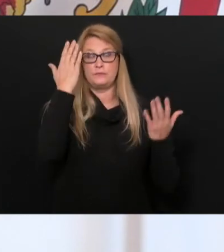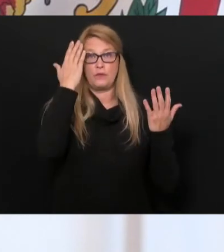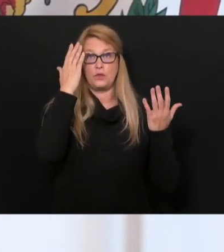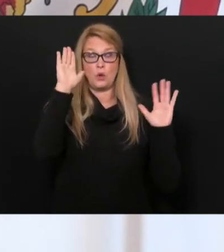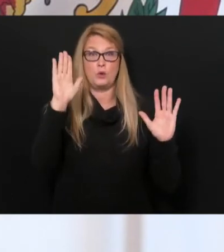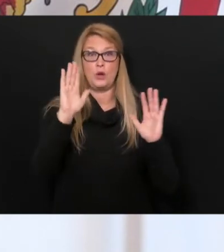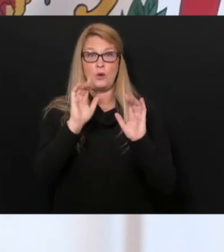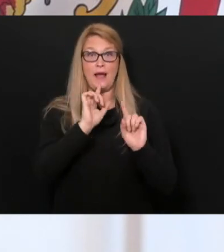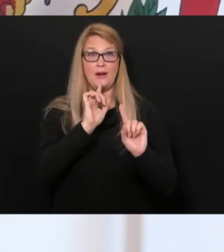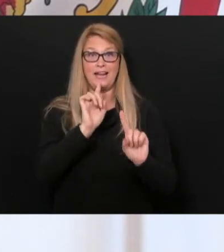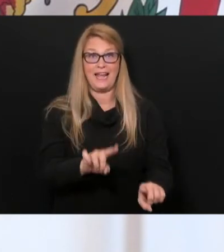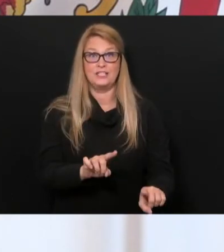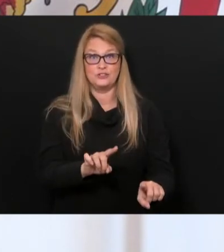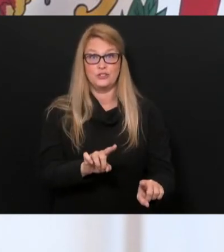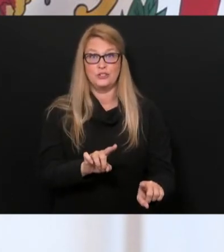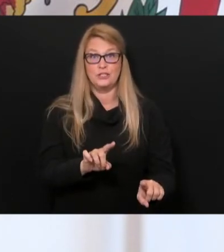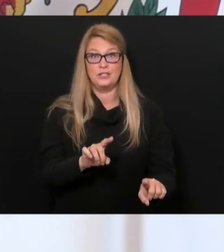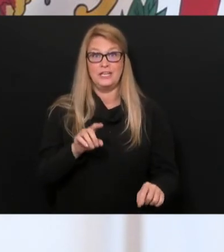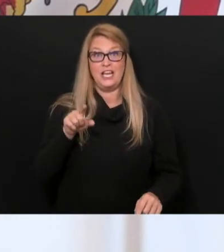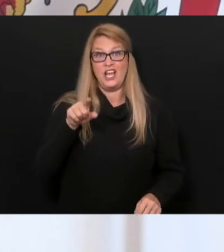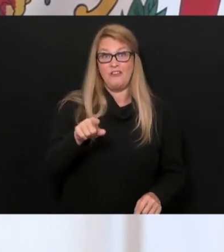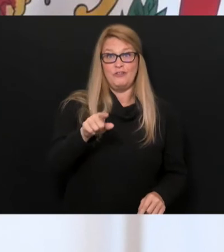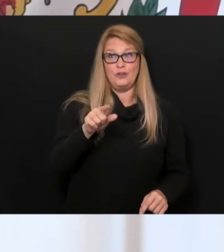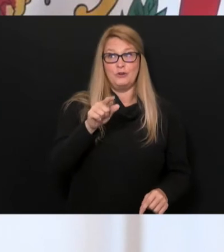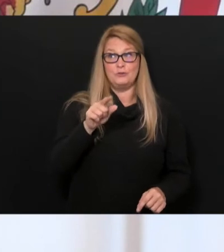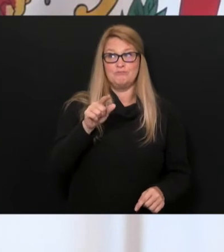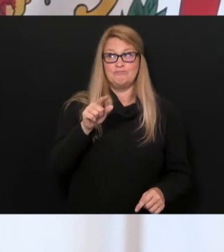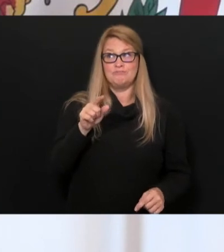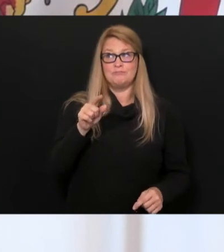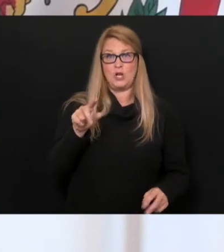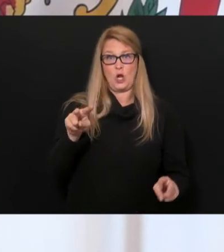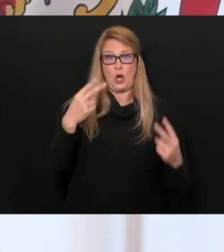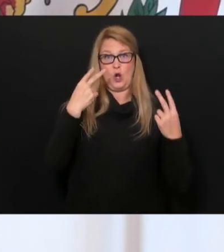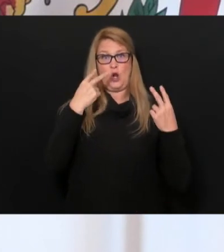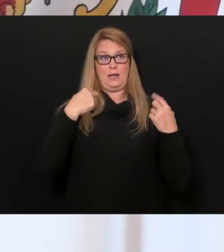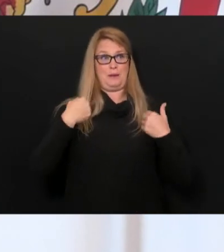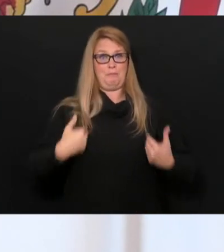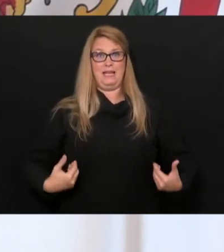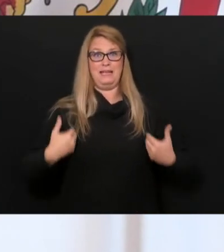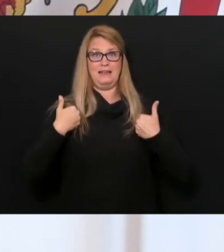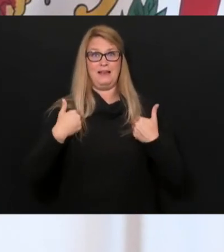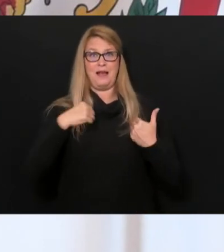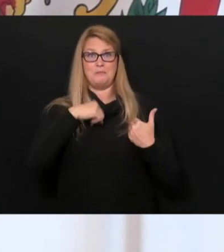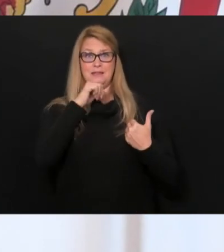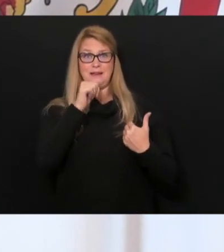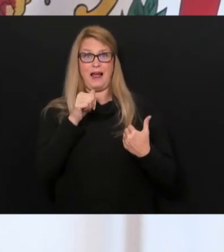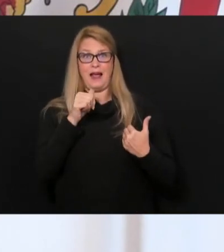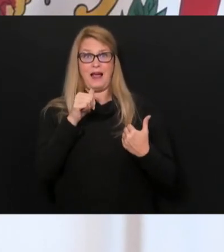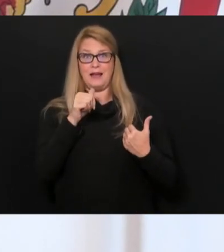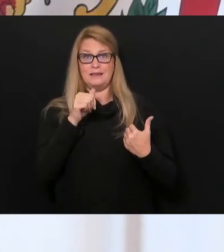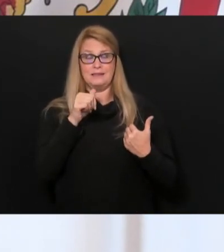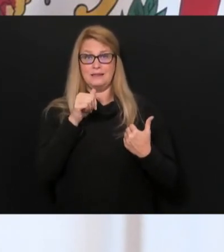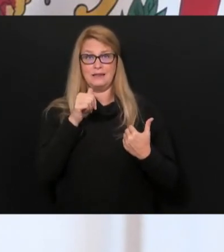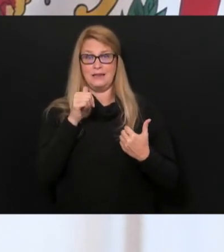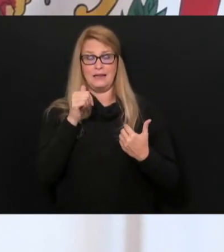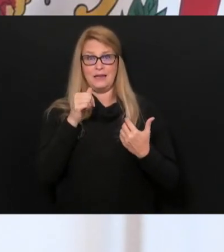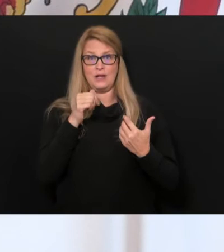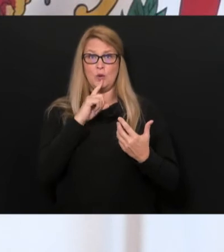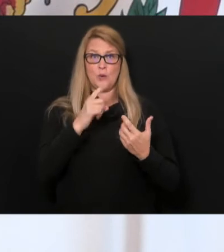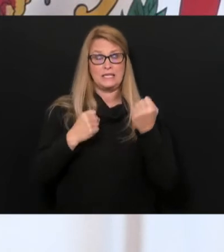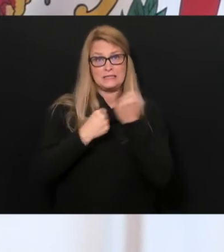If you don't think I'm pulling the rope, then, you really got to screw loose. And every day I